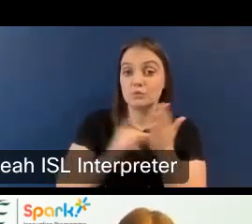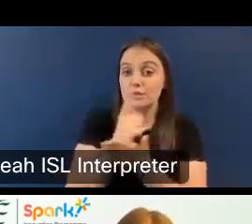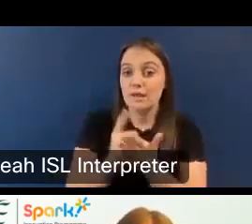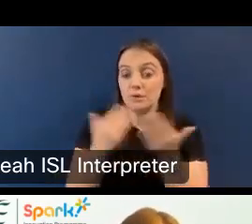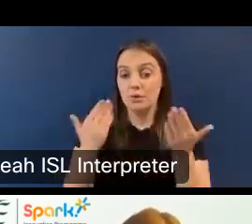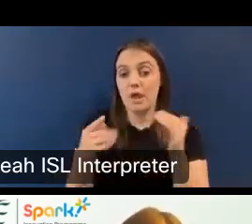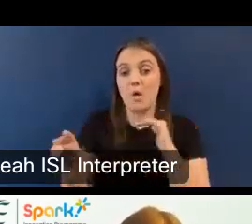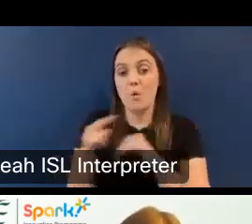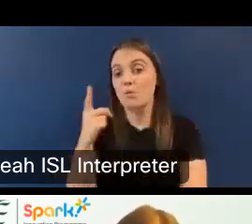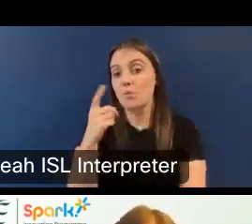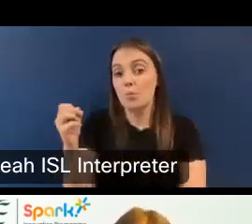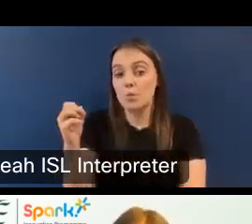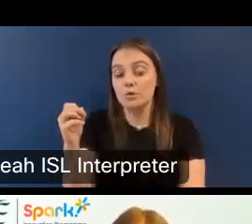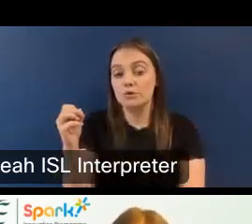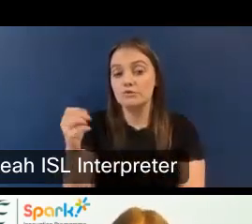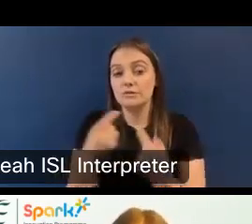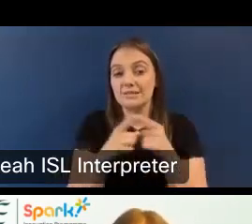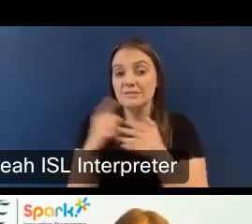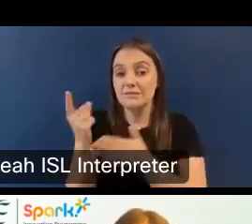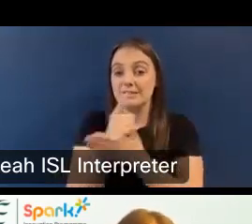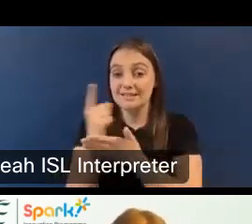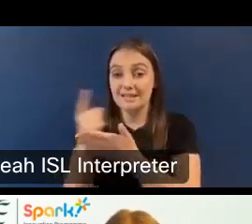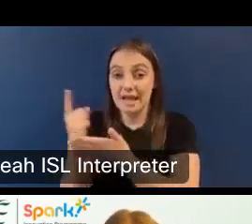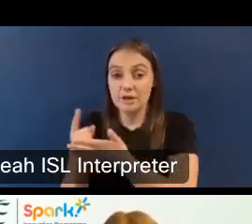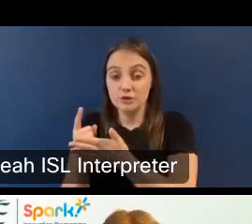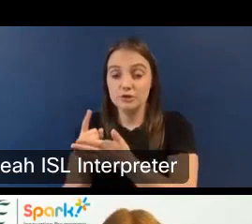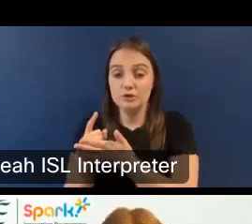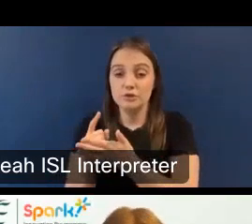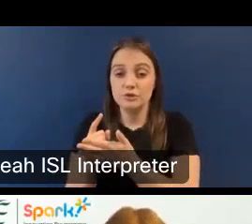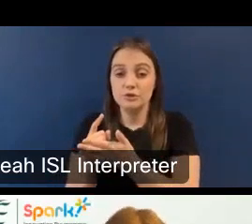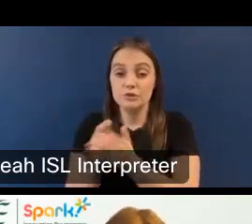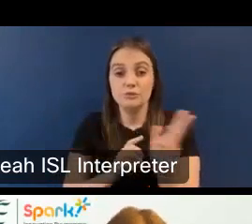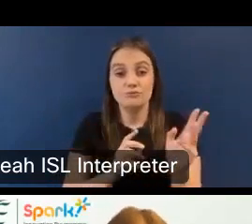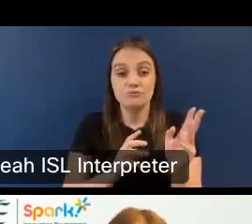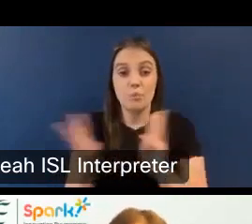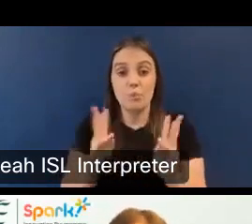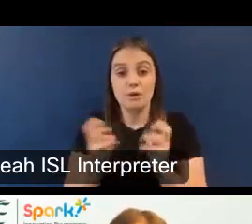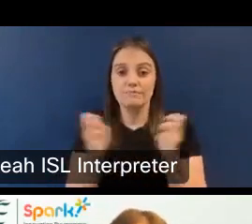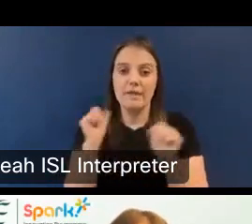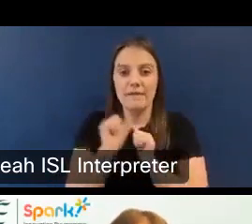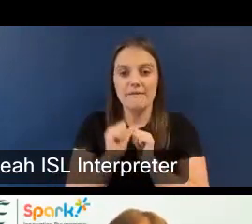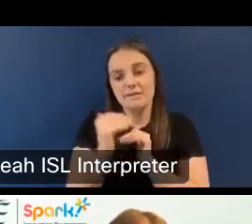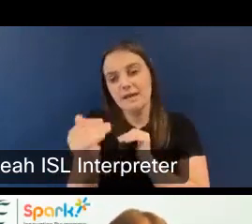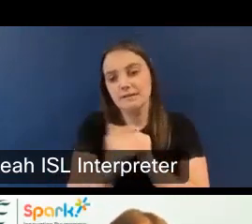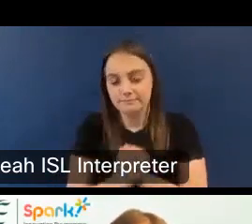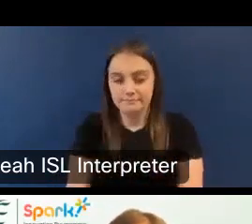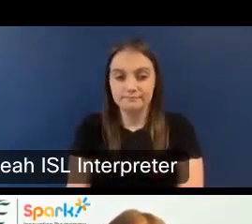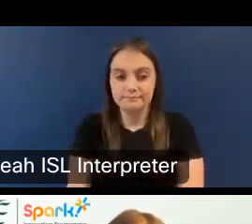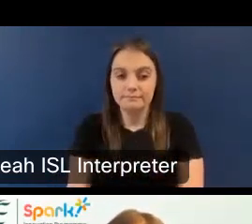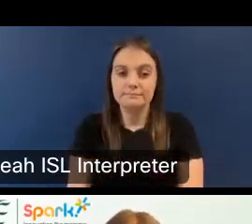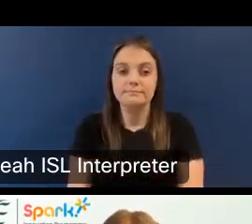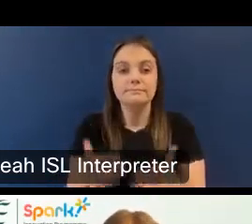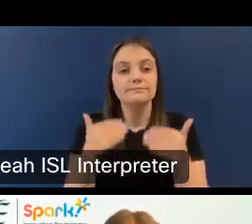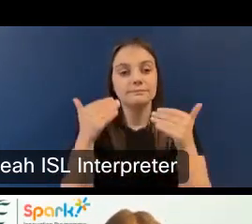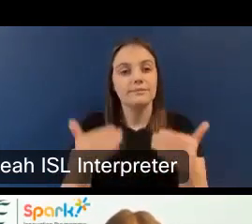100 designers embedded in their everyday practice. So, Catherine, if you can move on